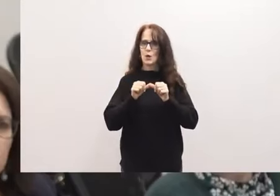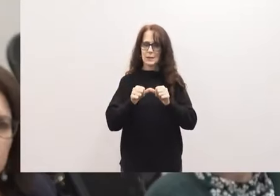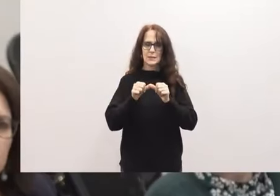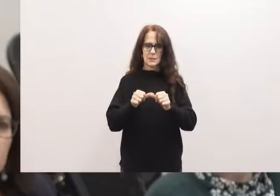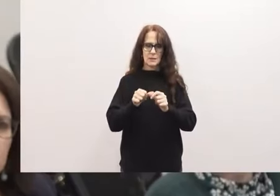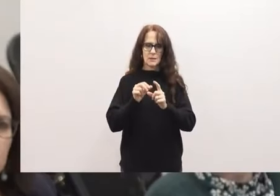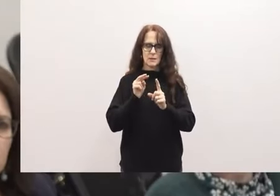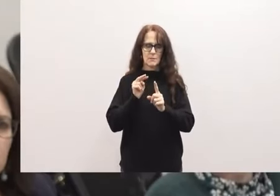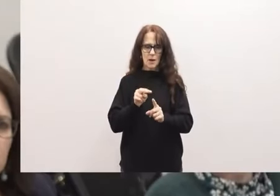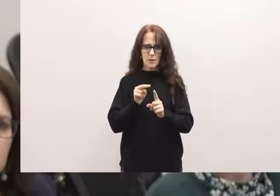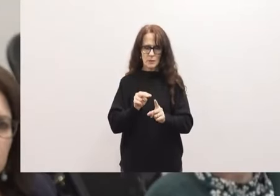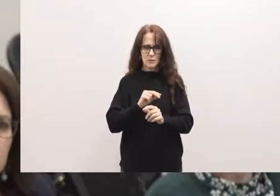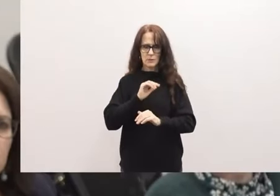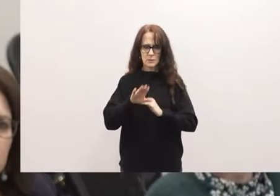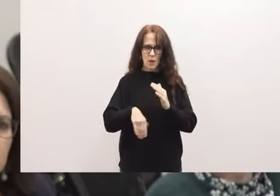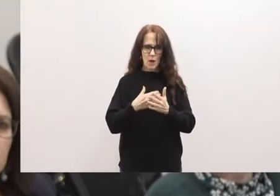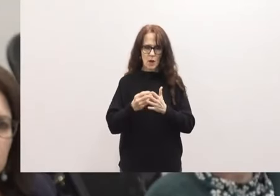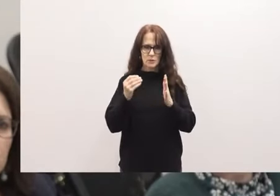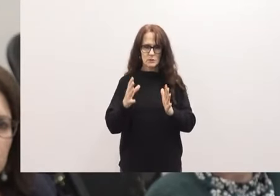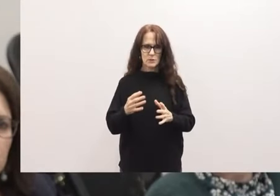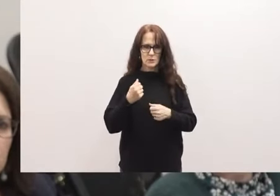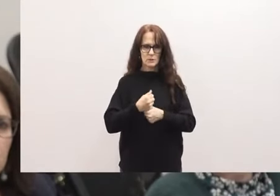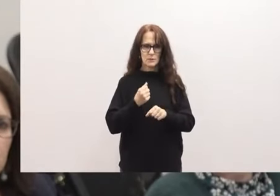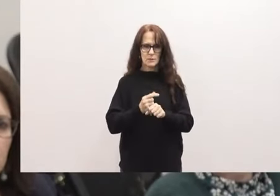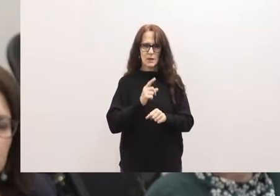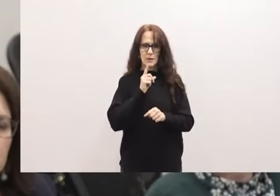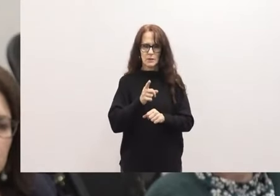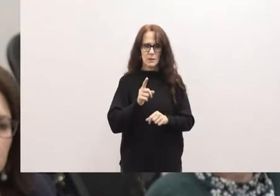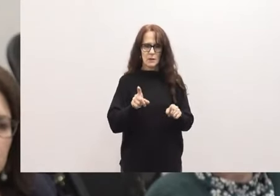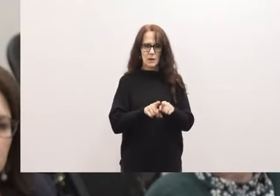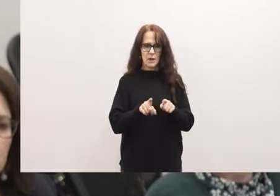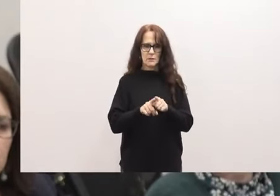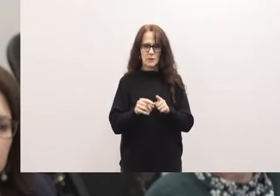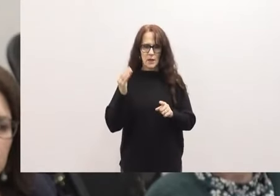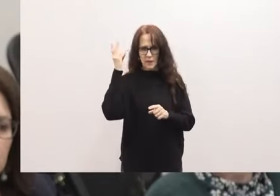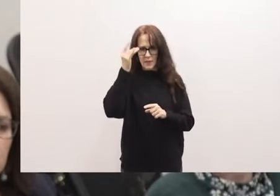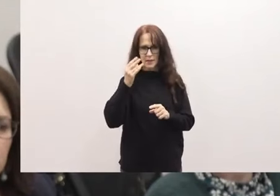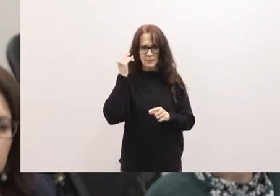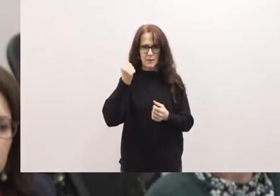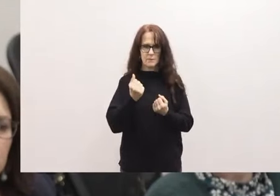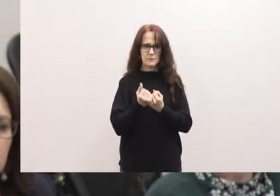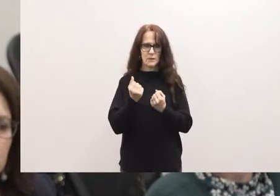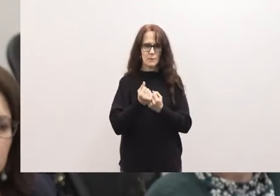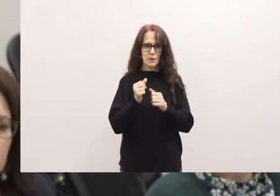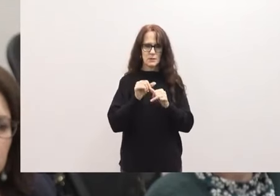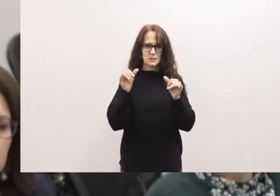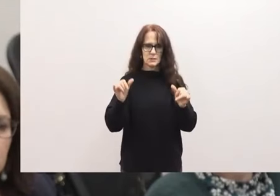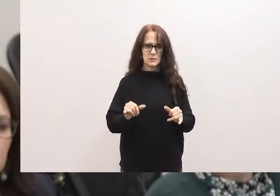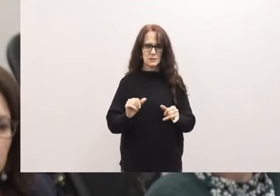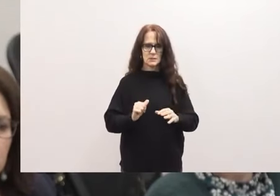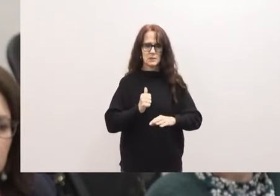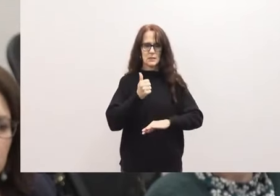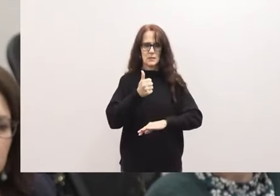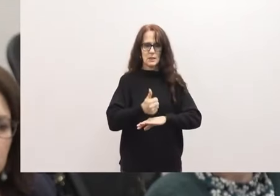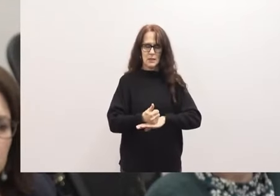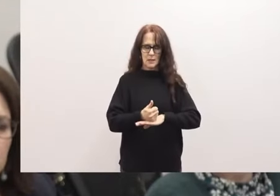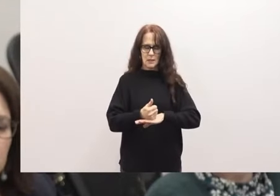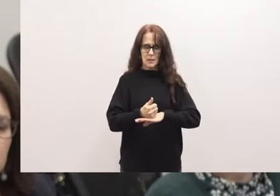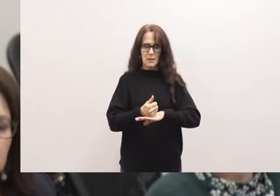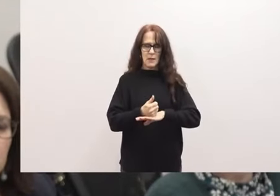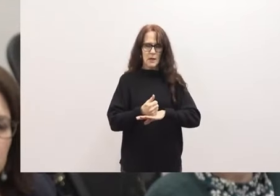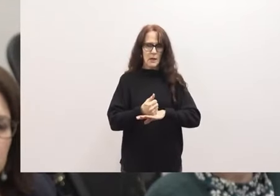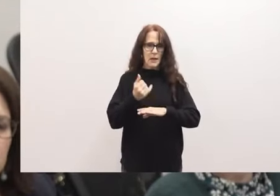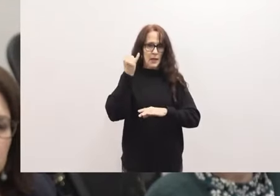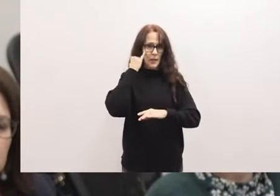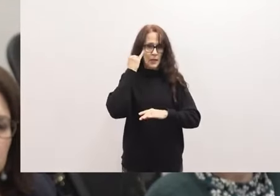to monitor all students to ensure that we're also thinking about those support systems that we need to put in place in the event